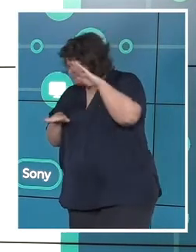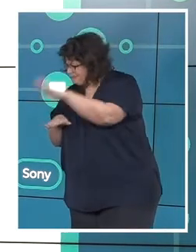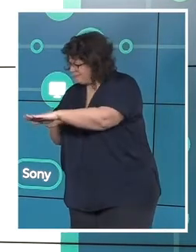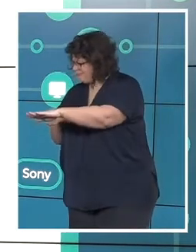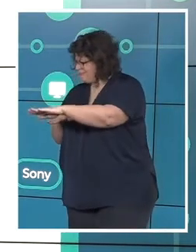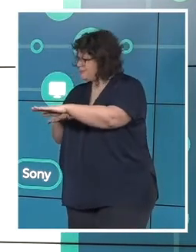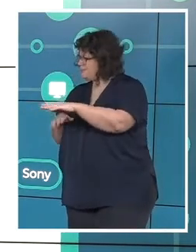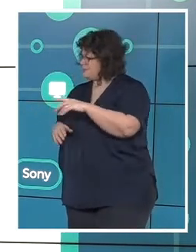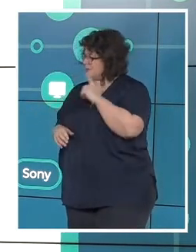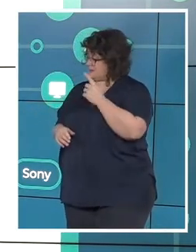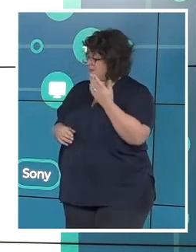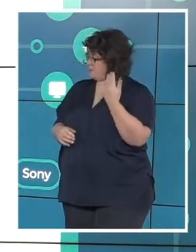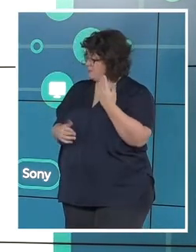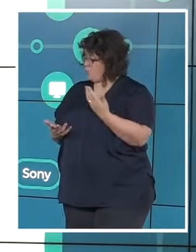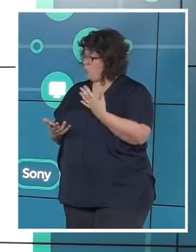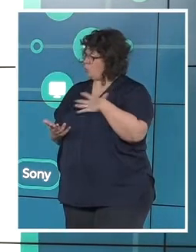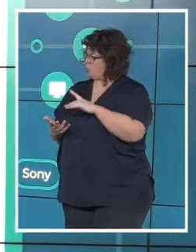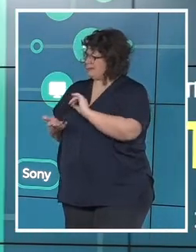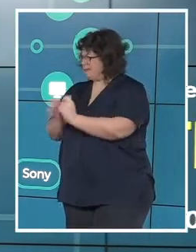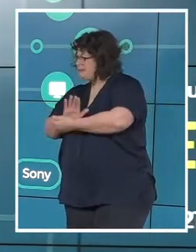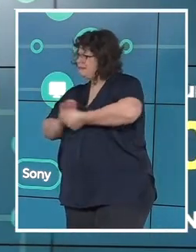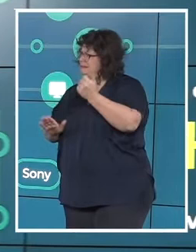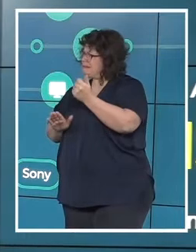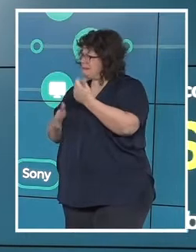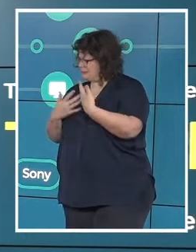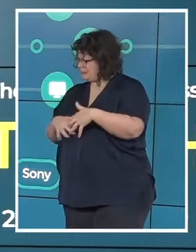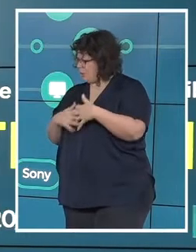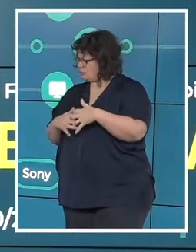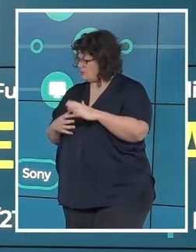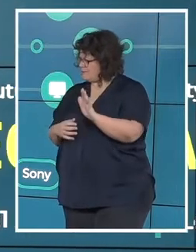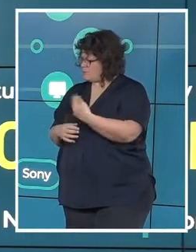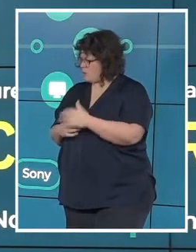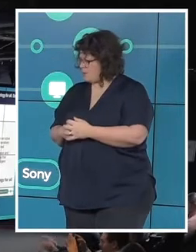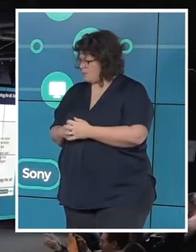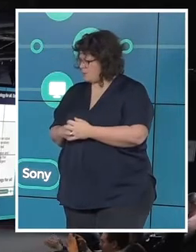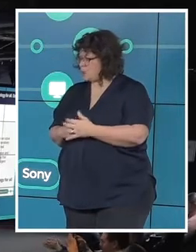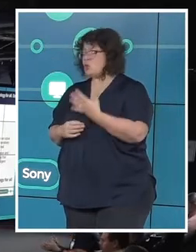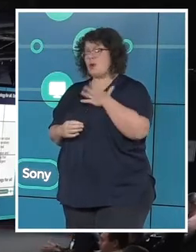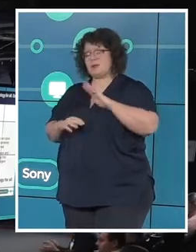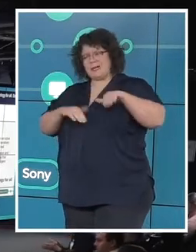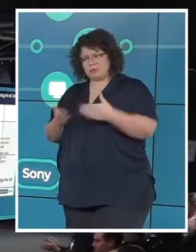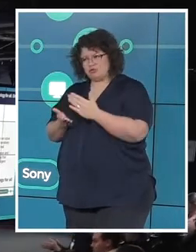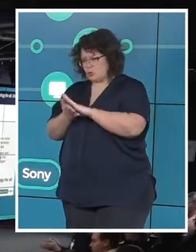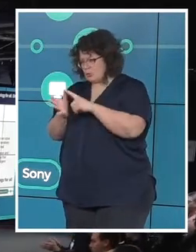me just introduce Haben and invite her up onto the stage here. Thank you.